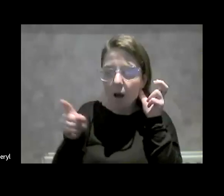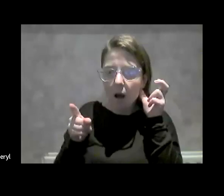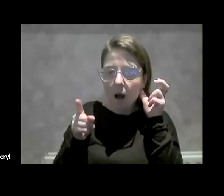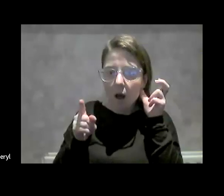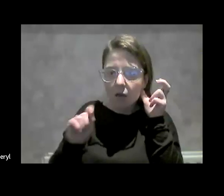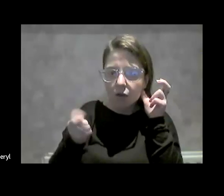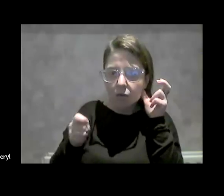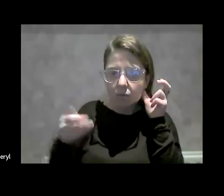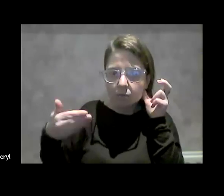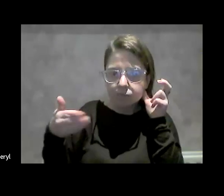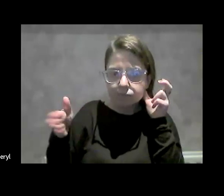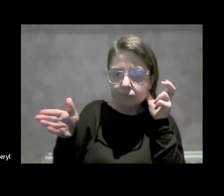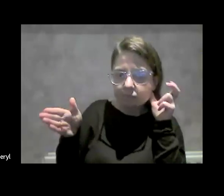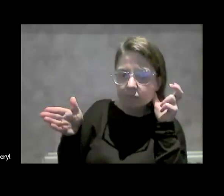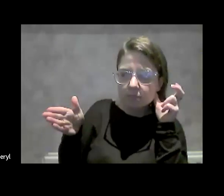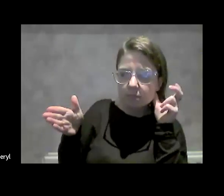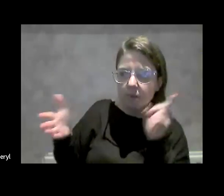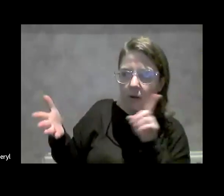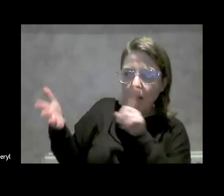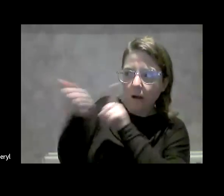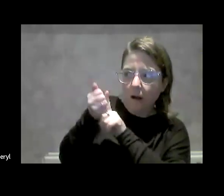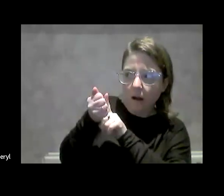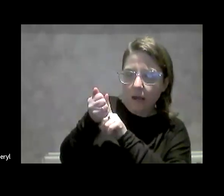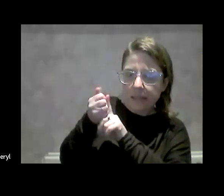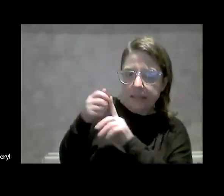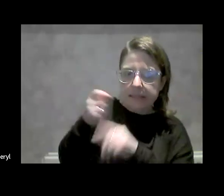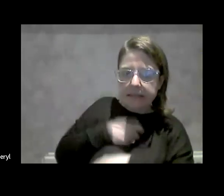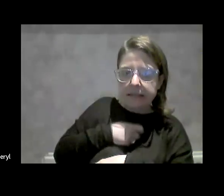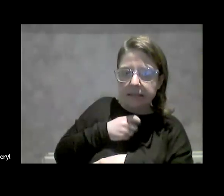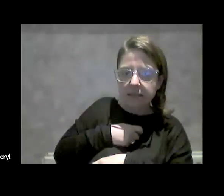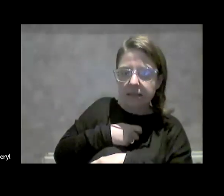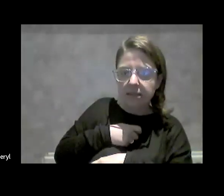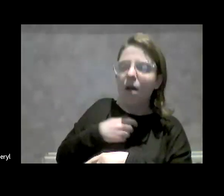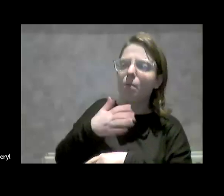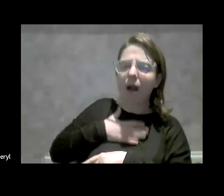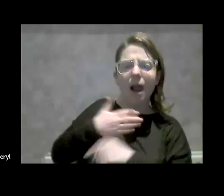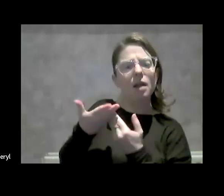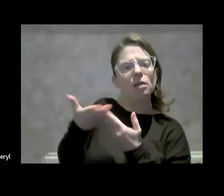doorknob. It's always about the door being opened, the